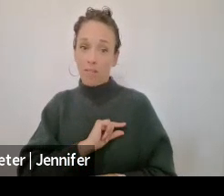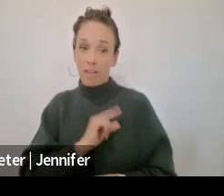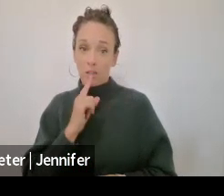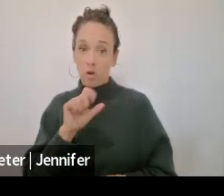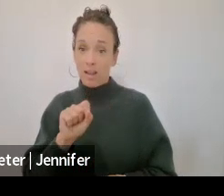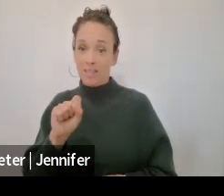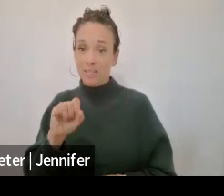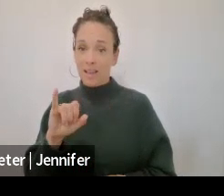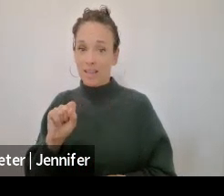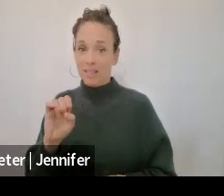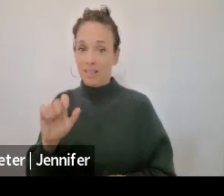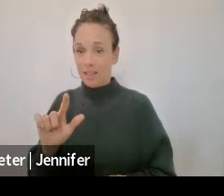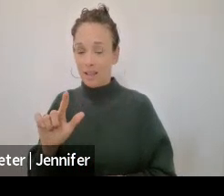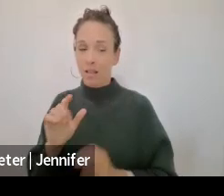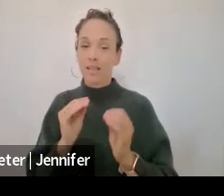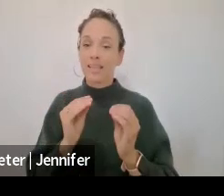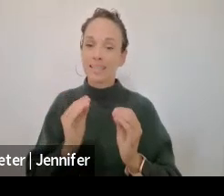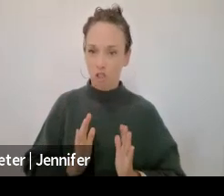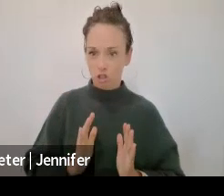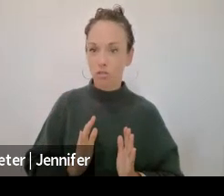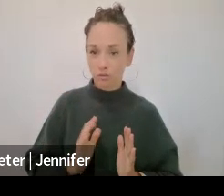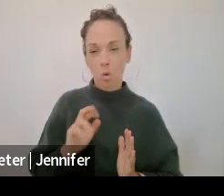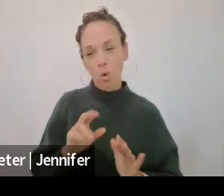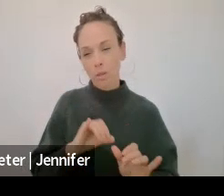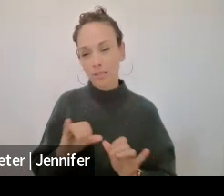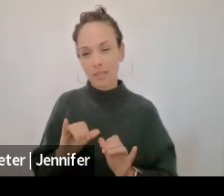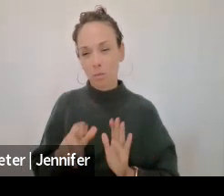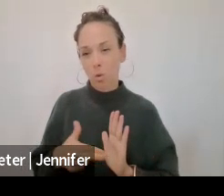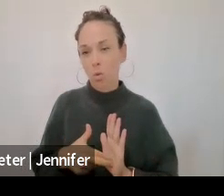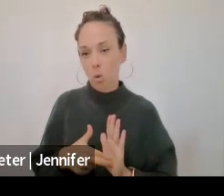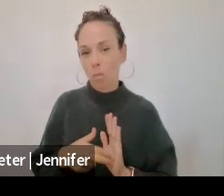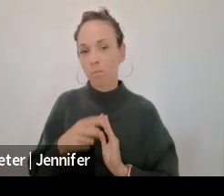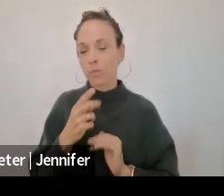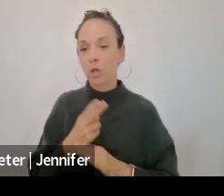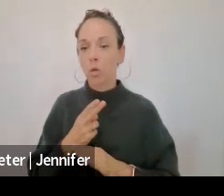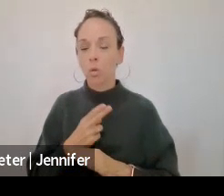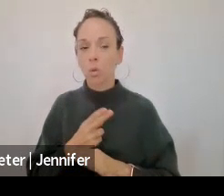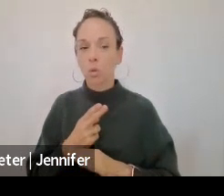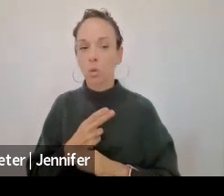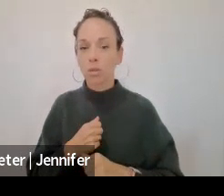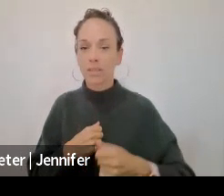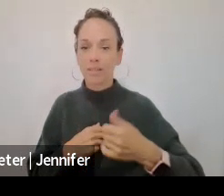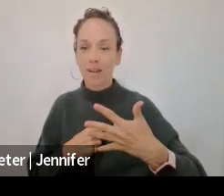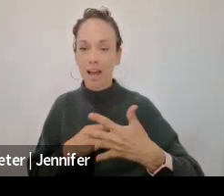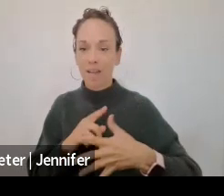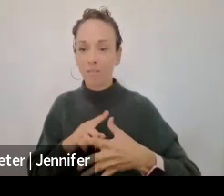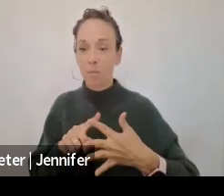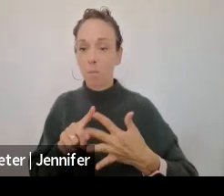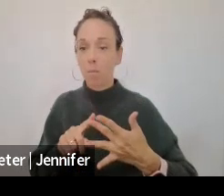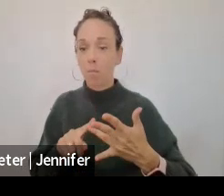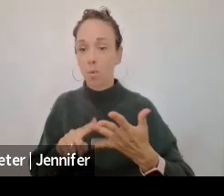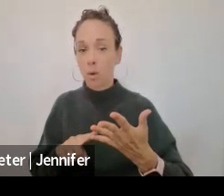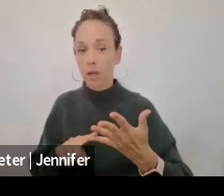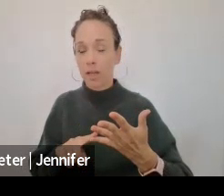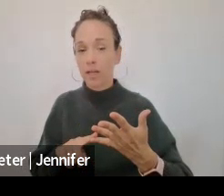those who have a similar role. The SSIS SEL uses a 5-point proficiency